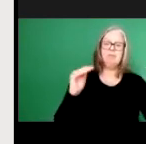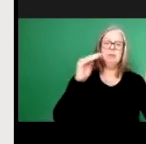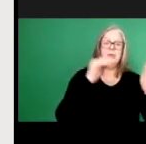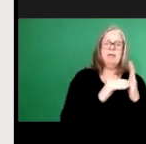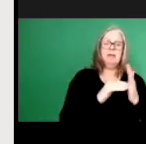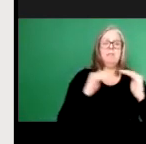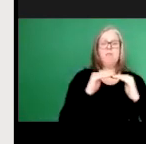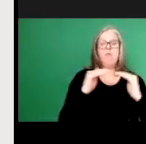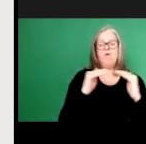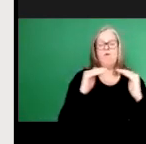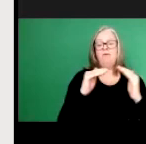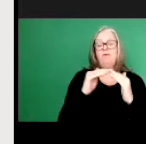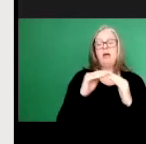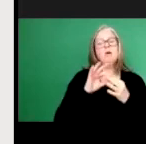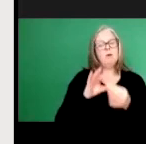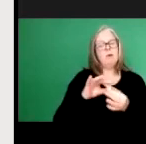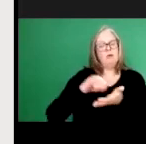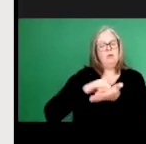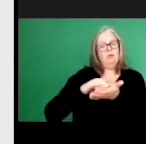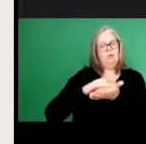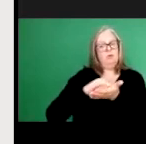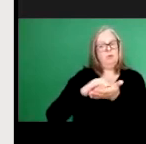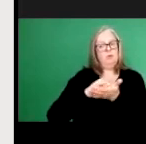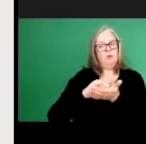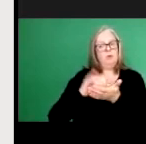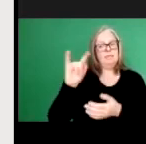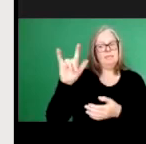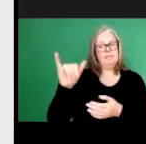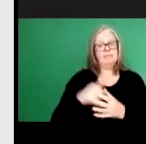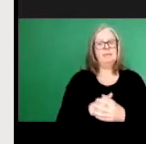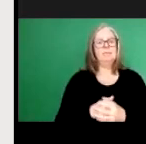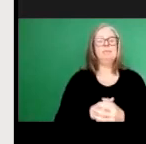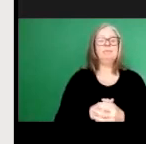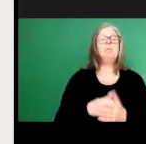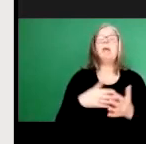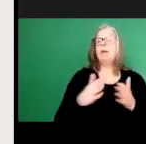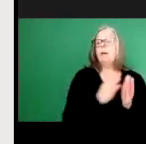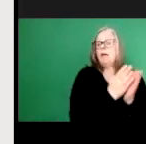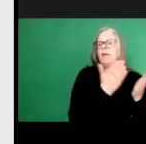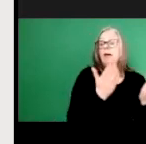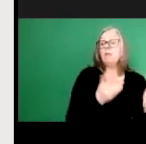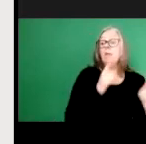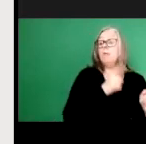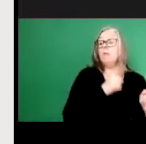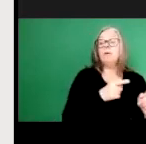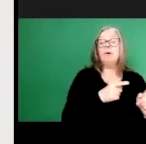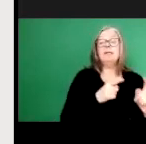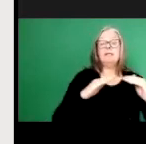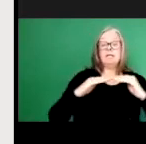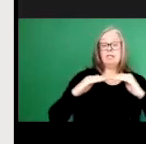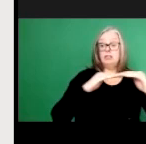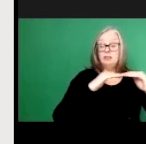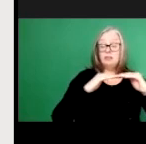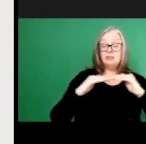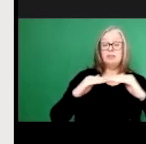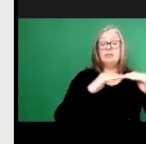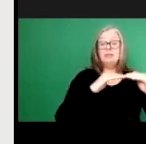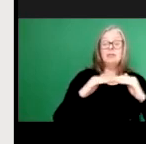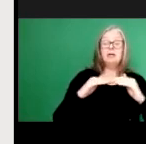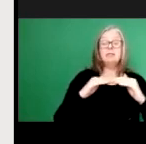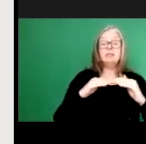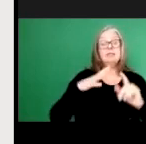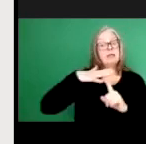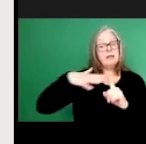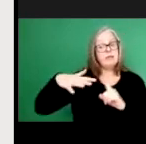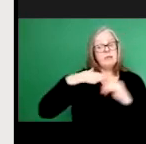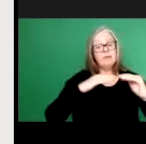the book, I think, argues simply that justice is, um, uh, environmental justice